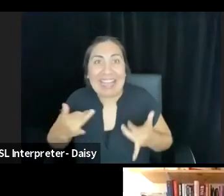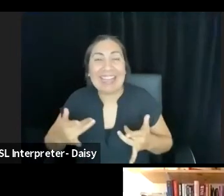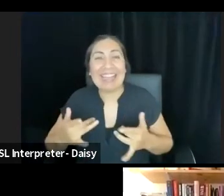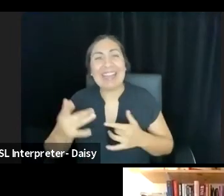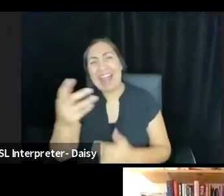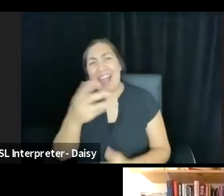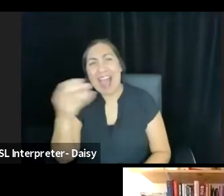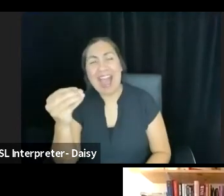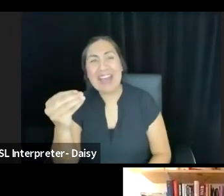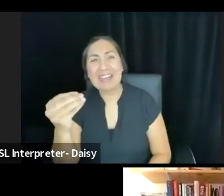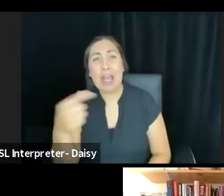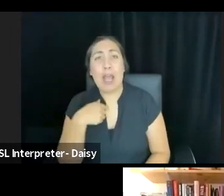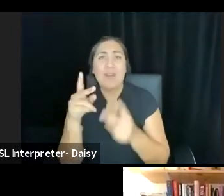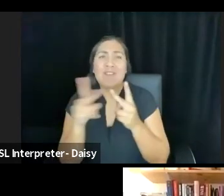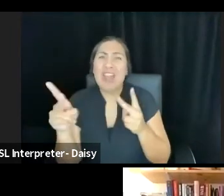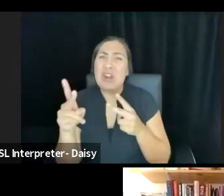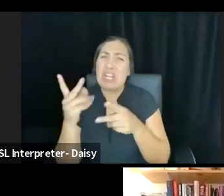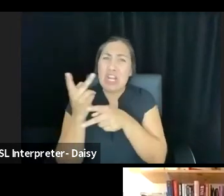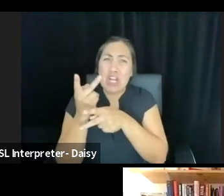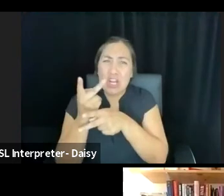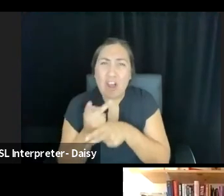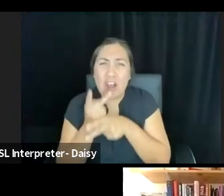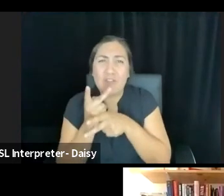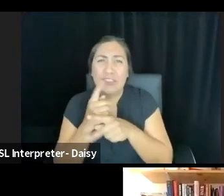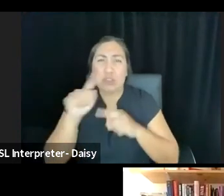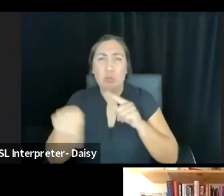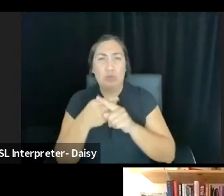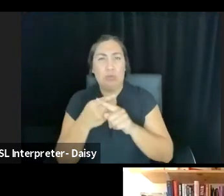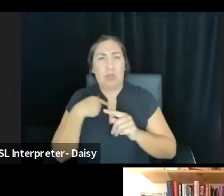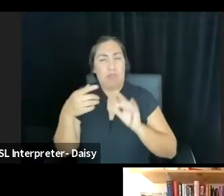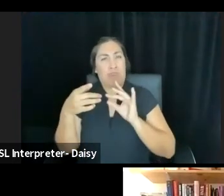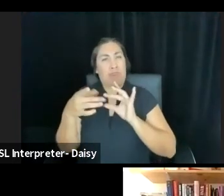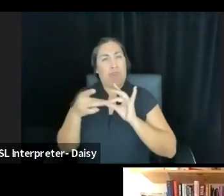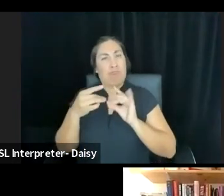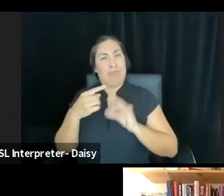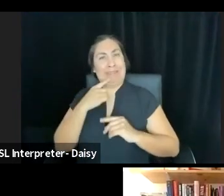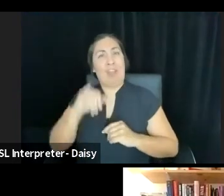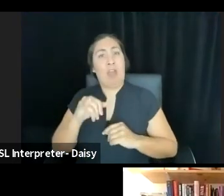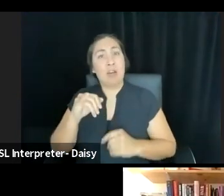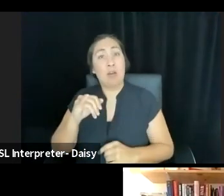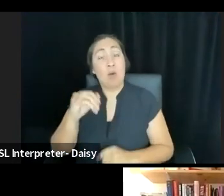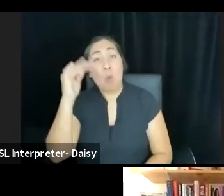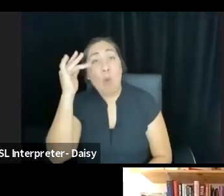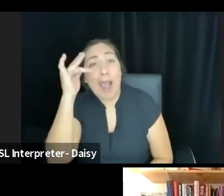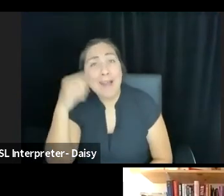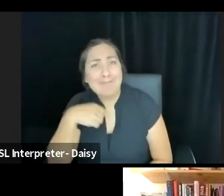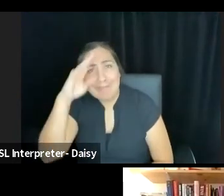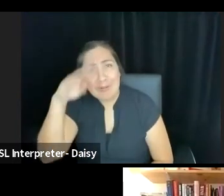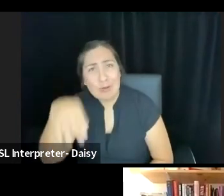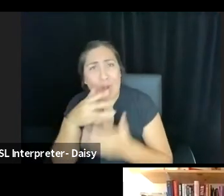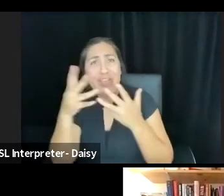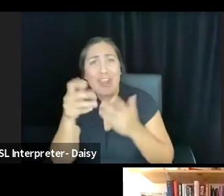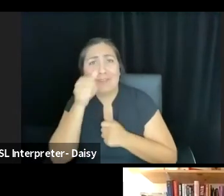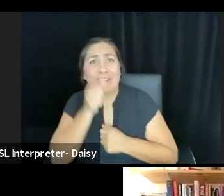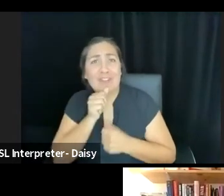I'm very cautious when I say that, because I know there's a lot of suffering happening right now. But if